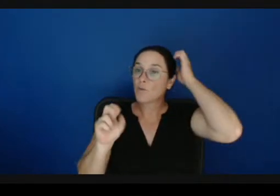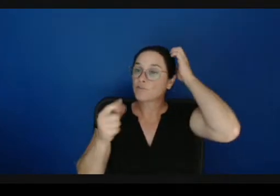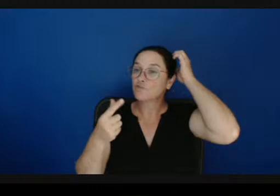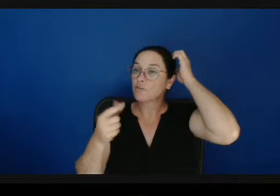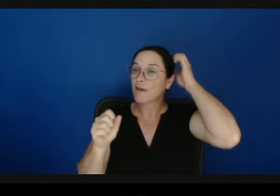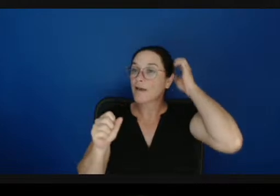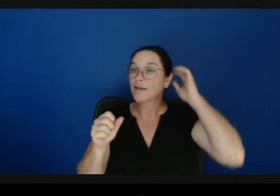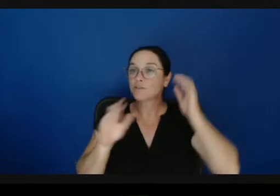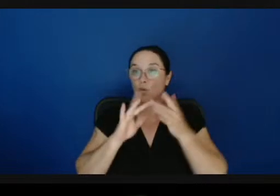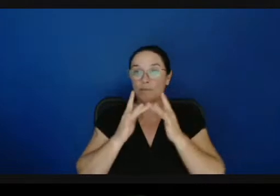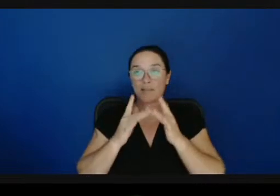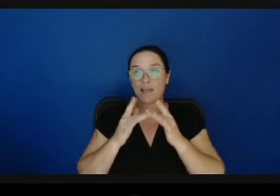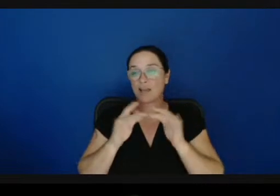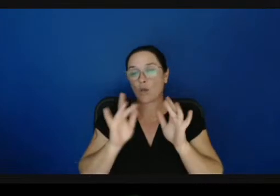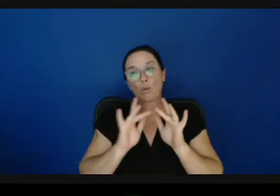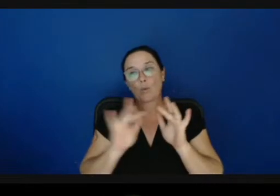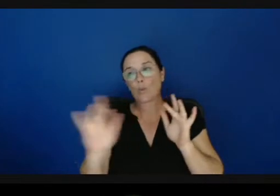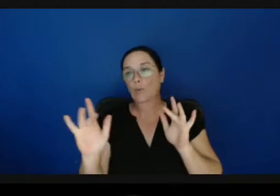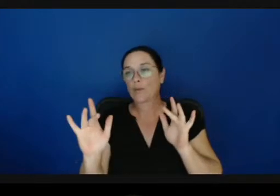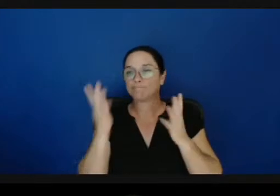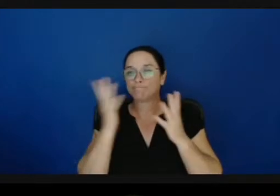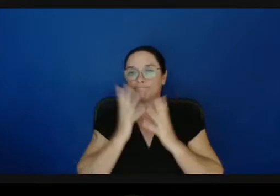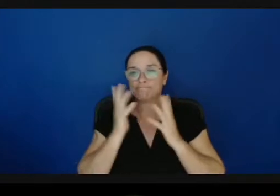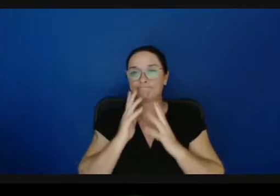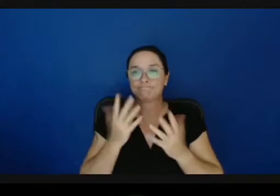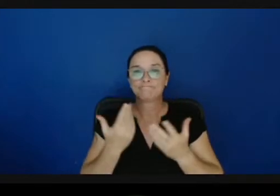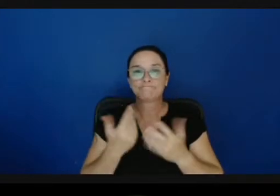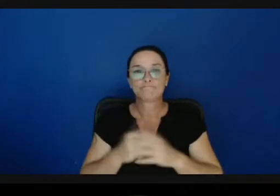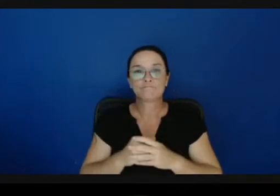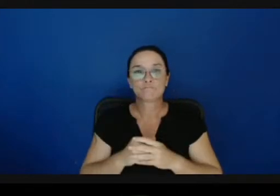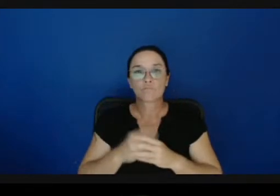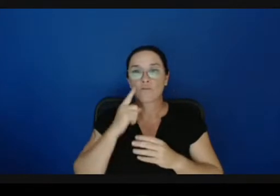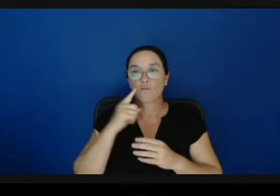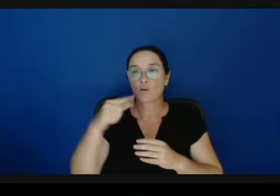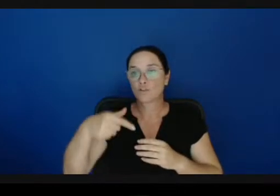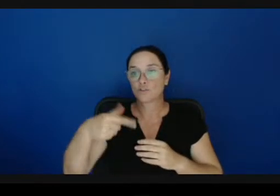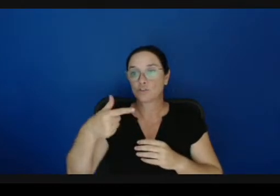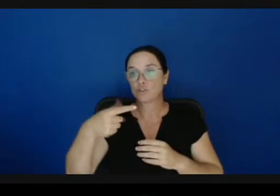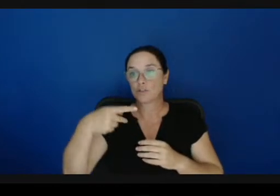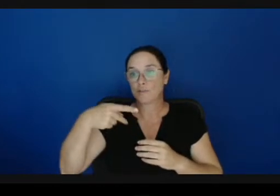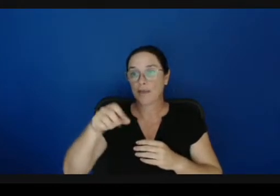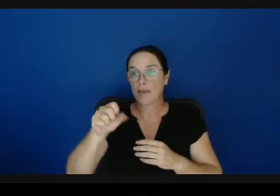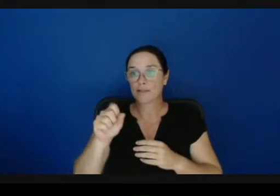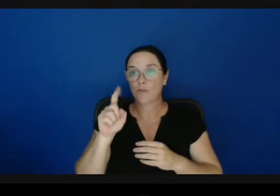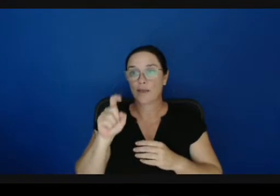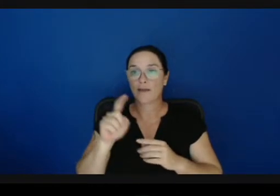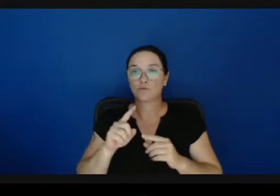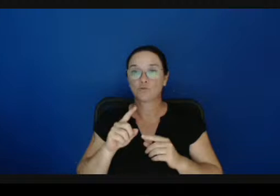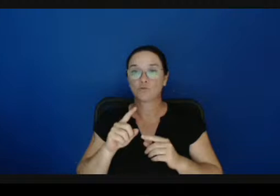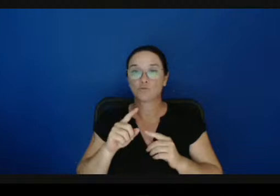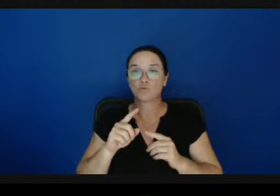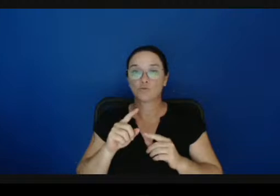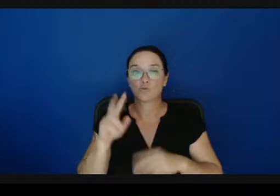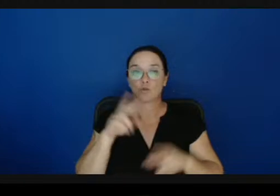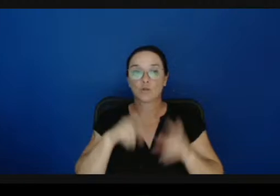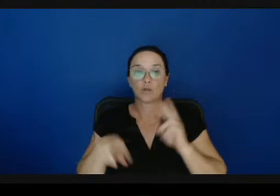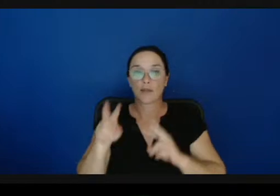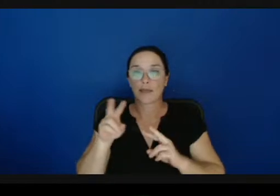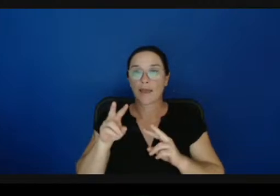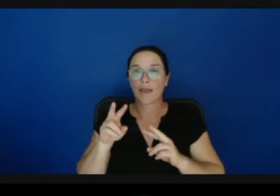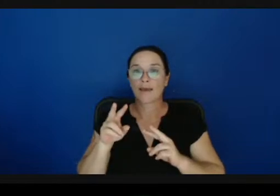lot of white space, blank. So for our GPS, we will have to once again turn to the